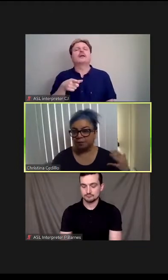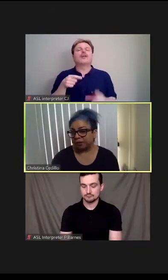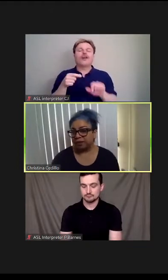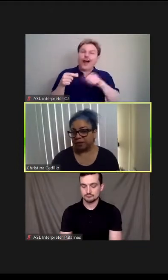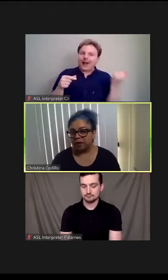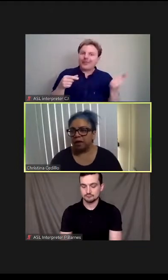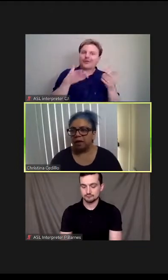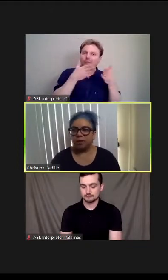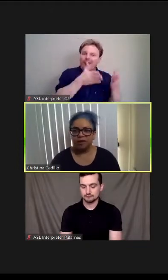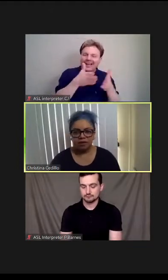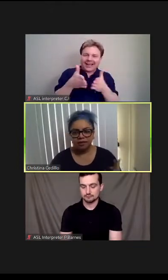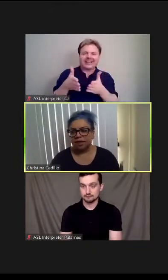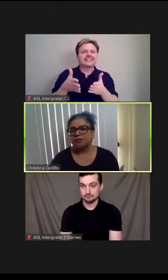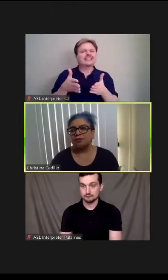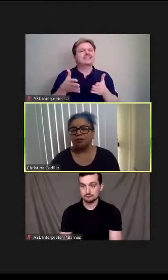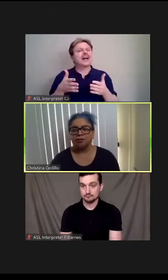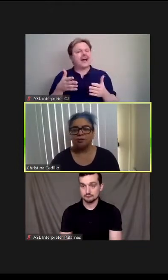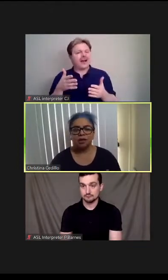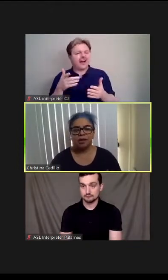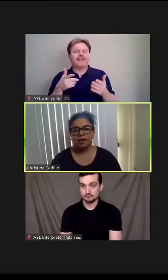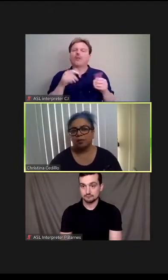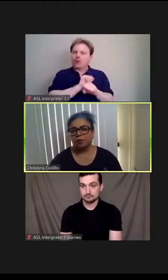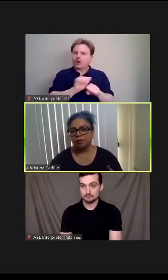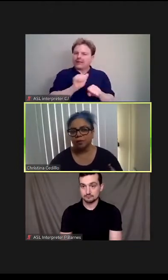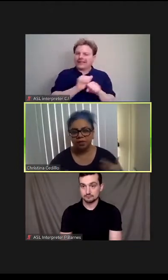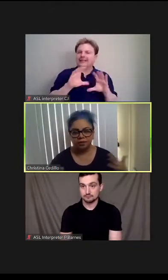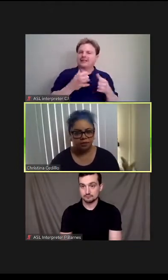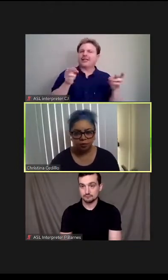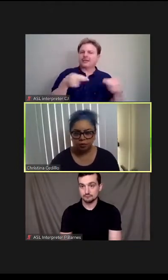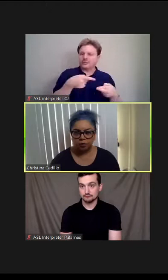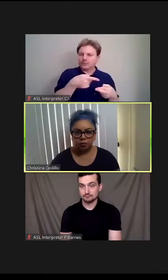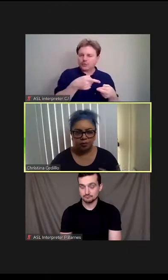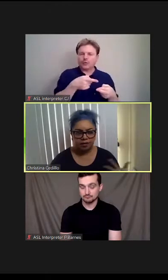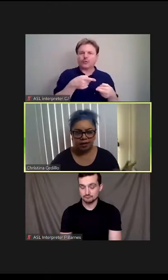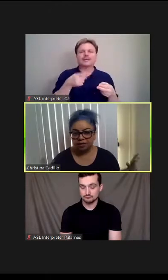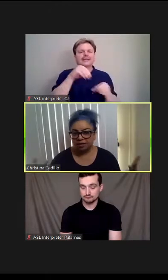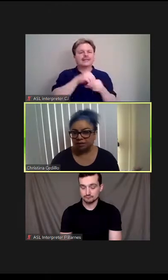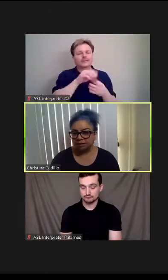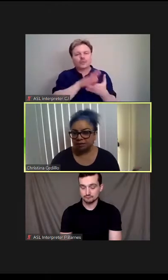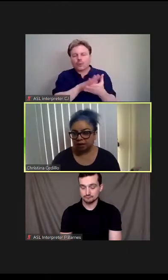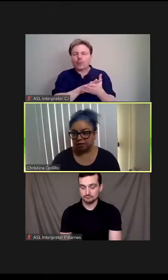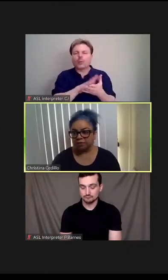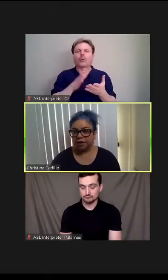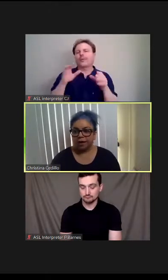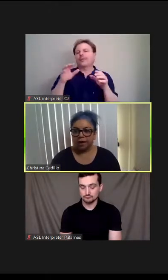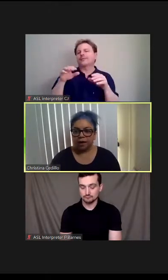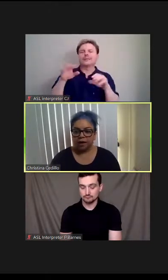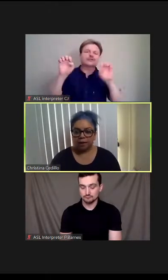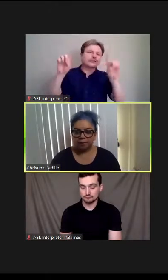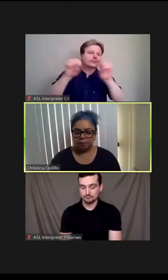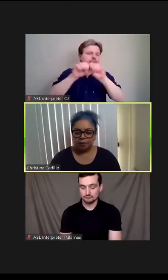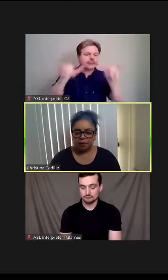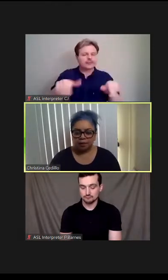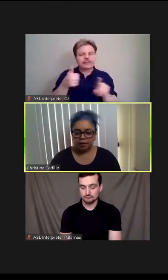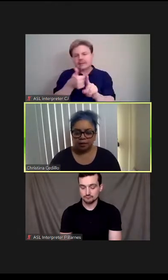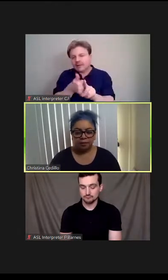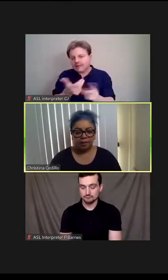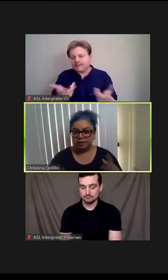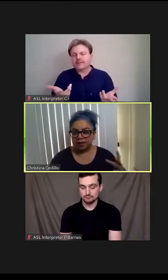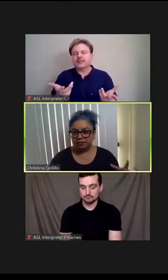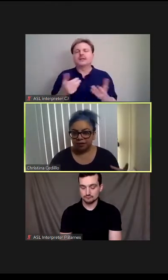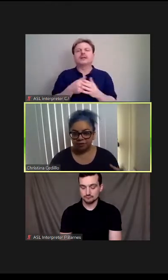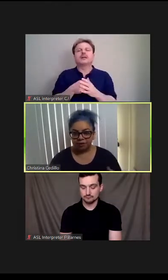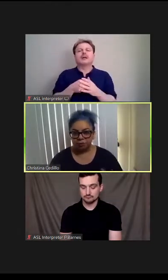existing and being within the classroom, within school, within academia itself.